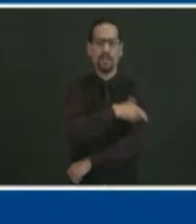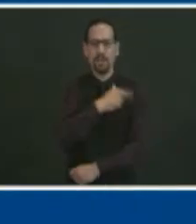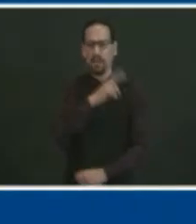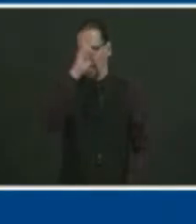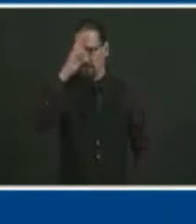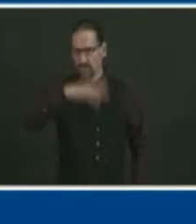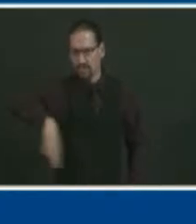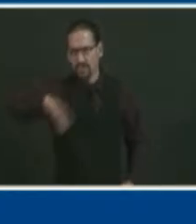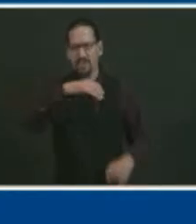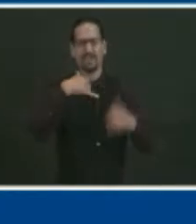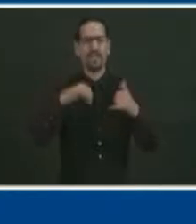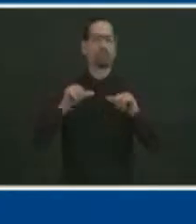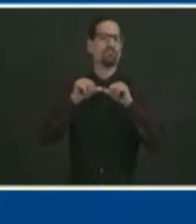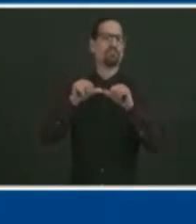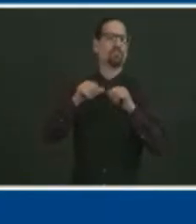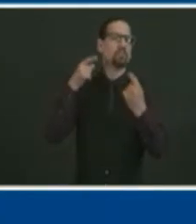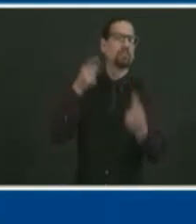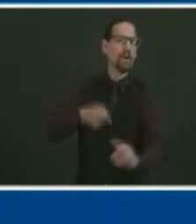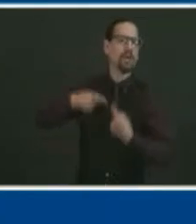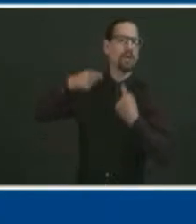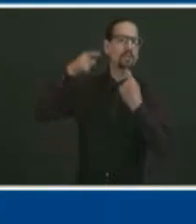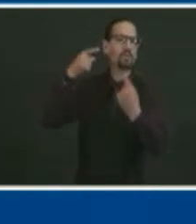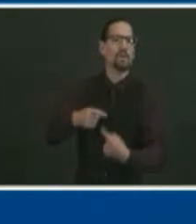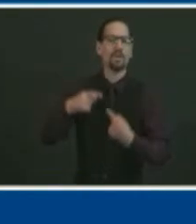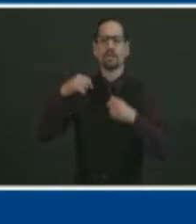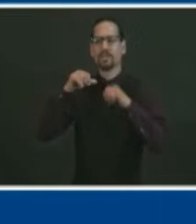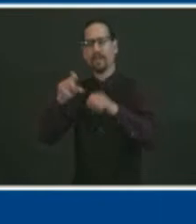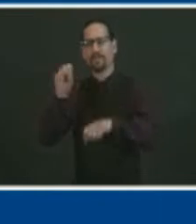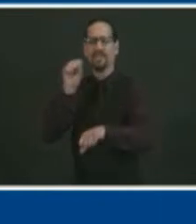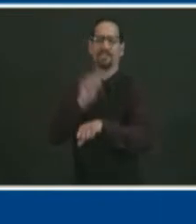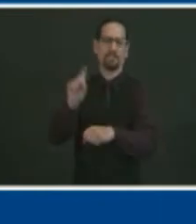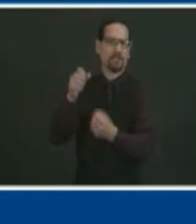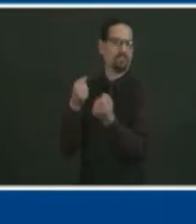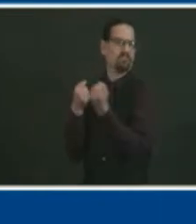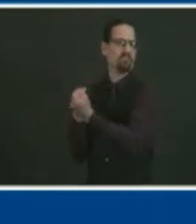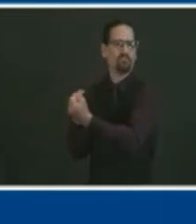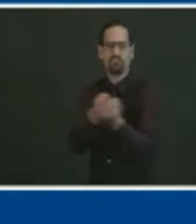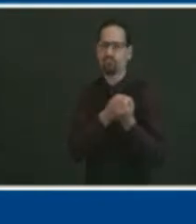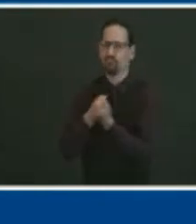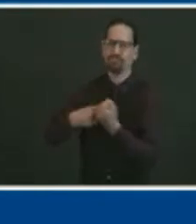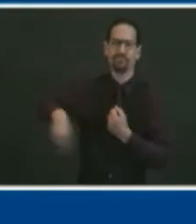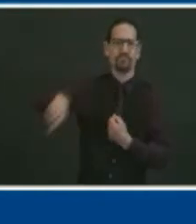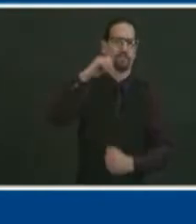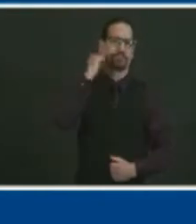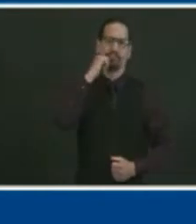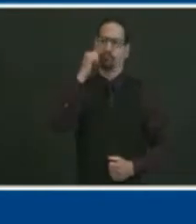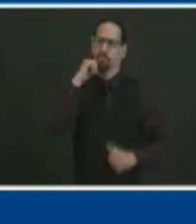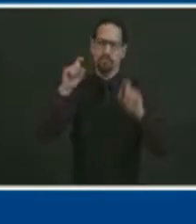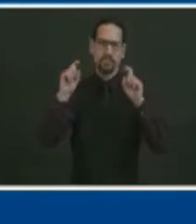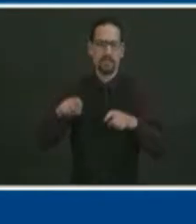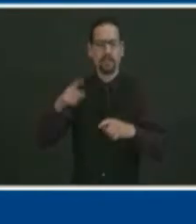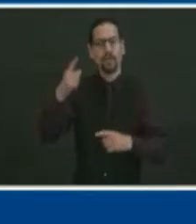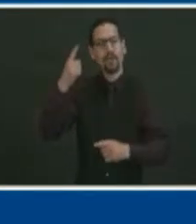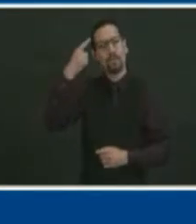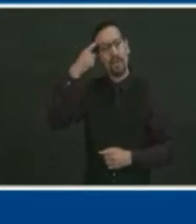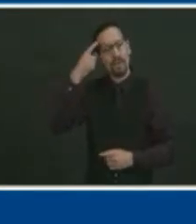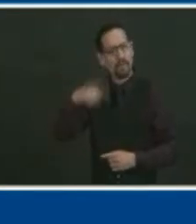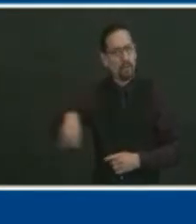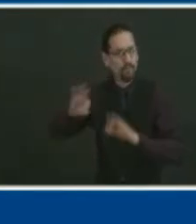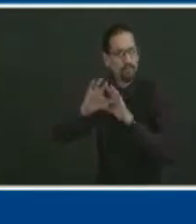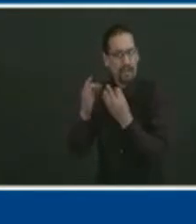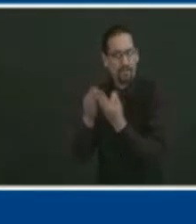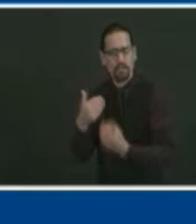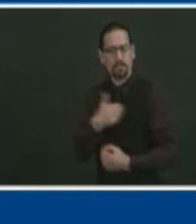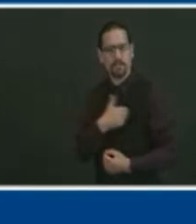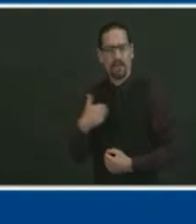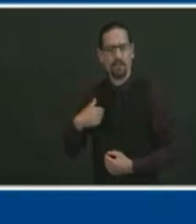continue to stay vigilant and also just take a moment to be aware of the pain and suffering that is all around us in